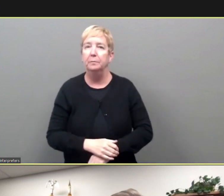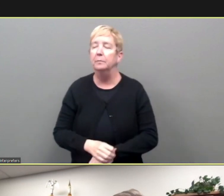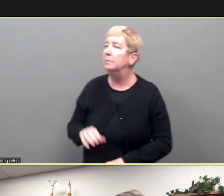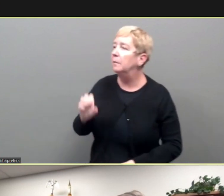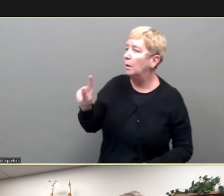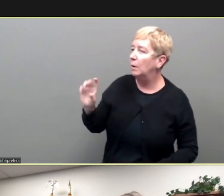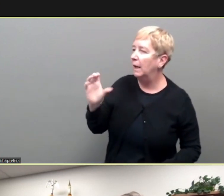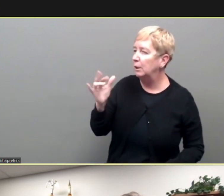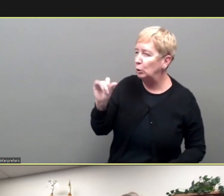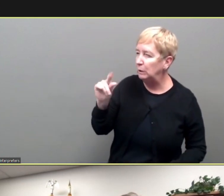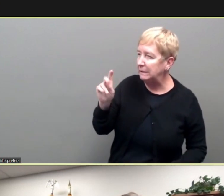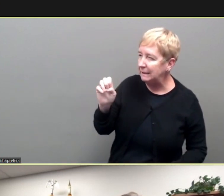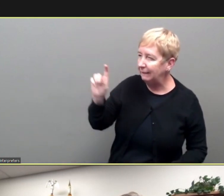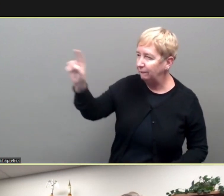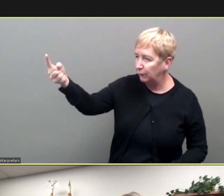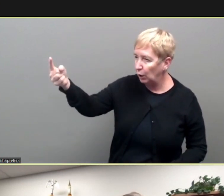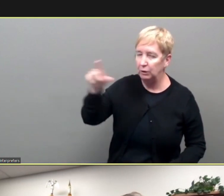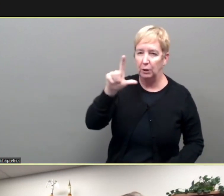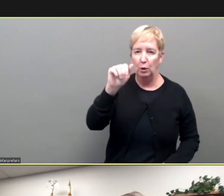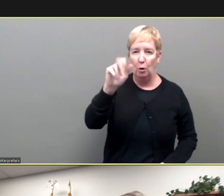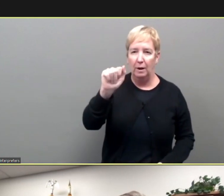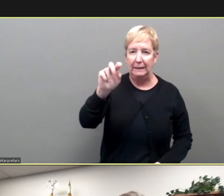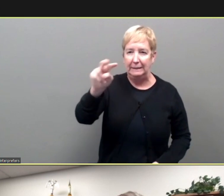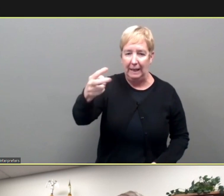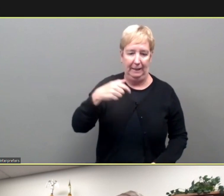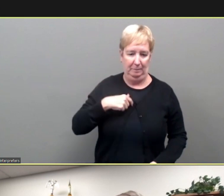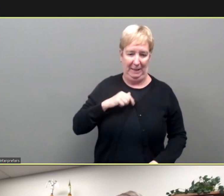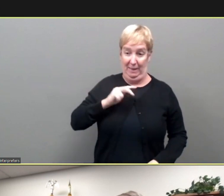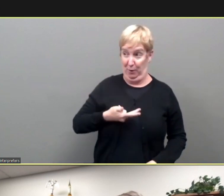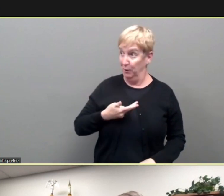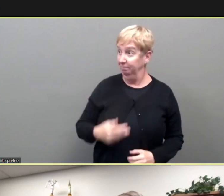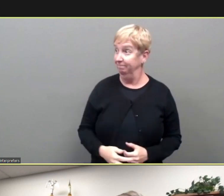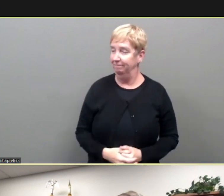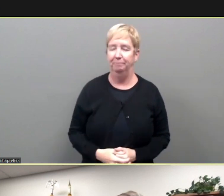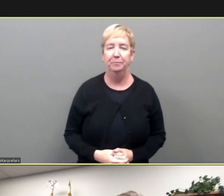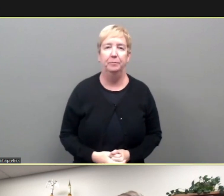Christine, Laura, and then me?